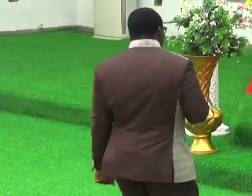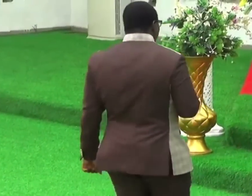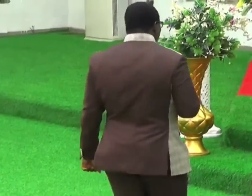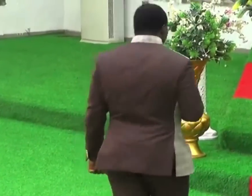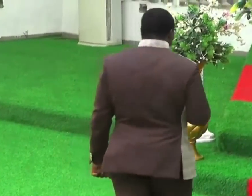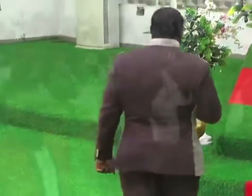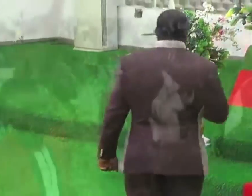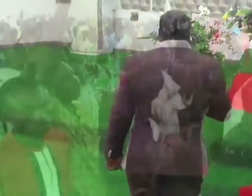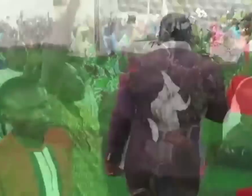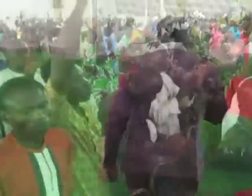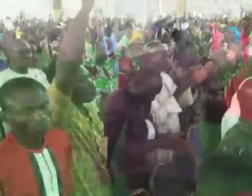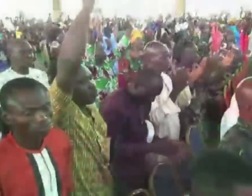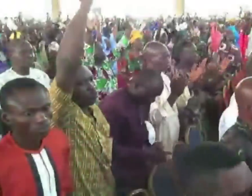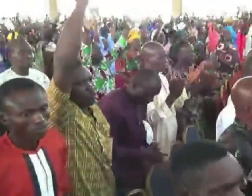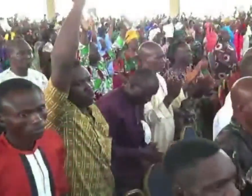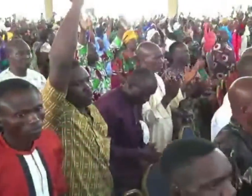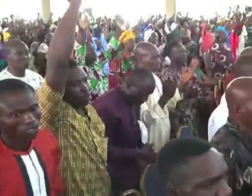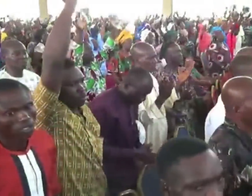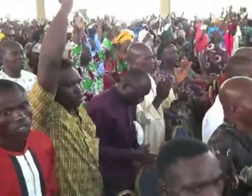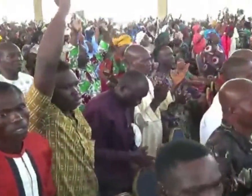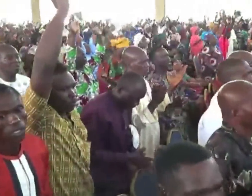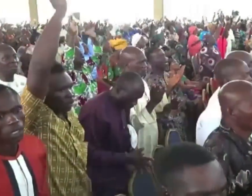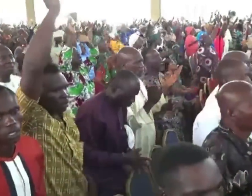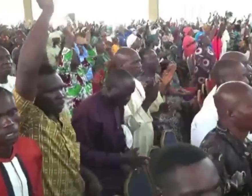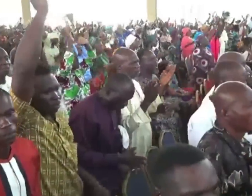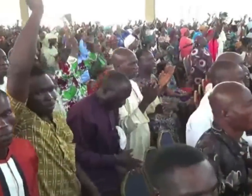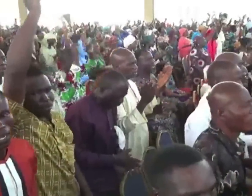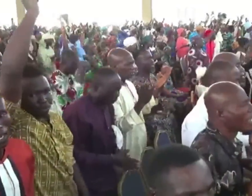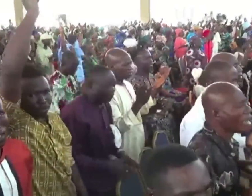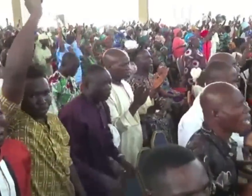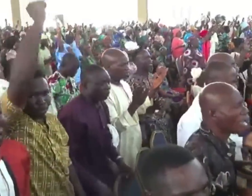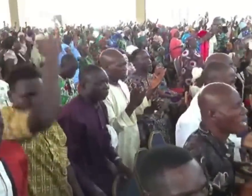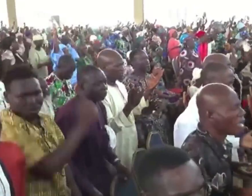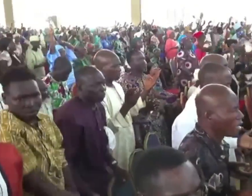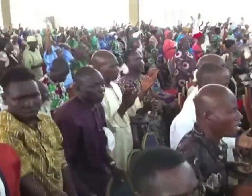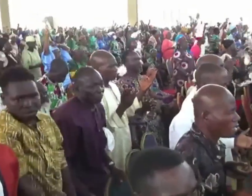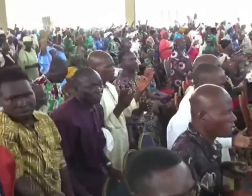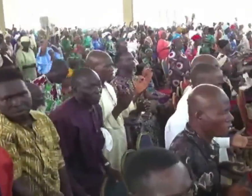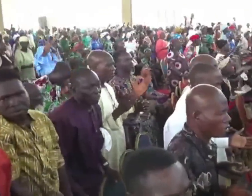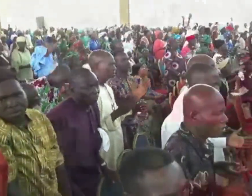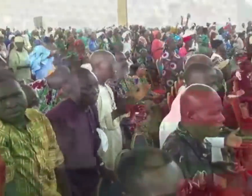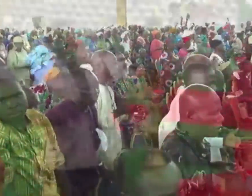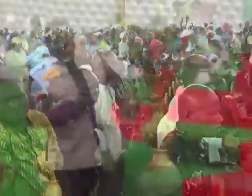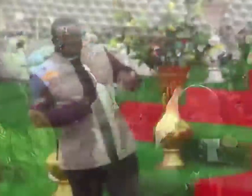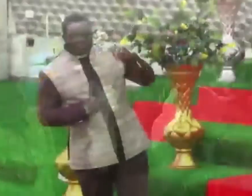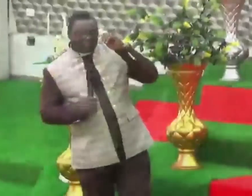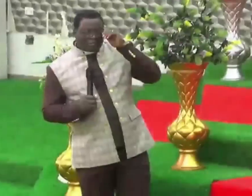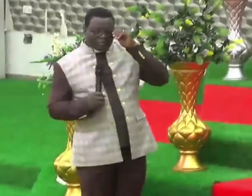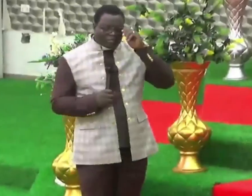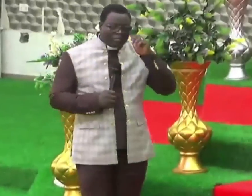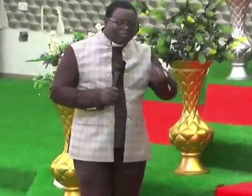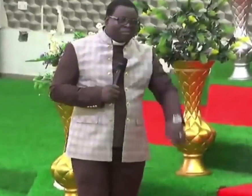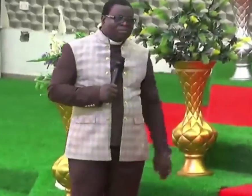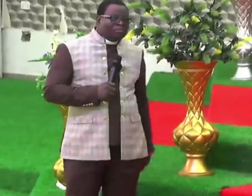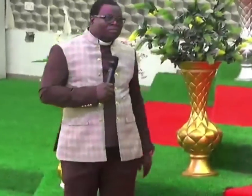your children. In the name of Jesus. In Jesus name. She wants to testify to the goodness of God. She said